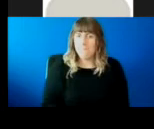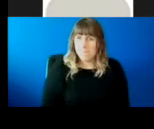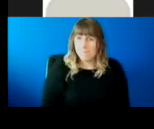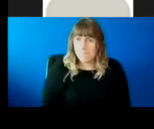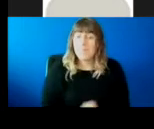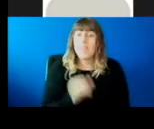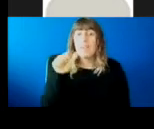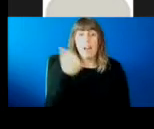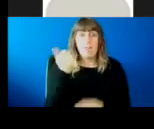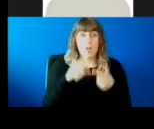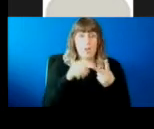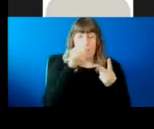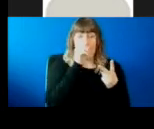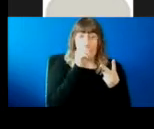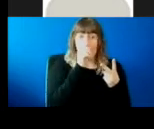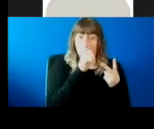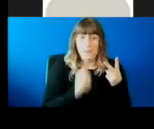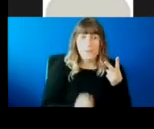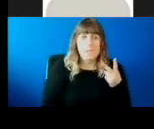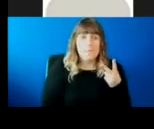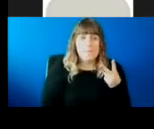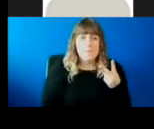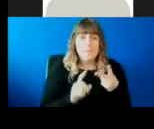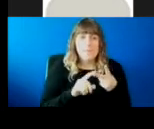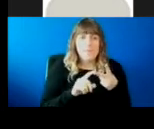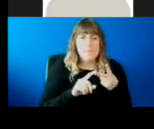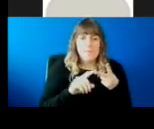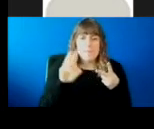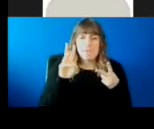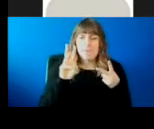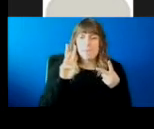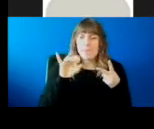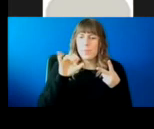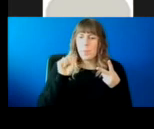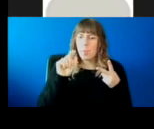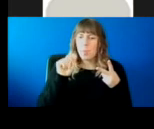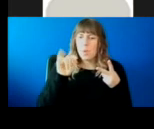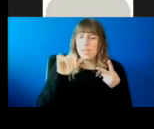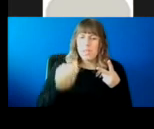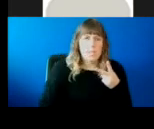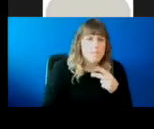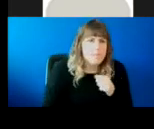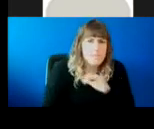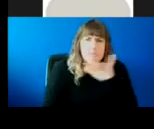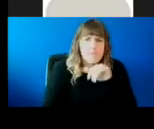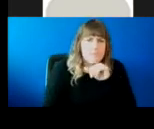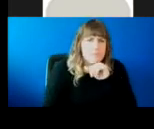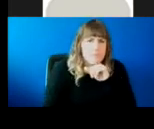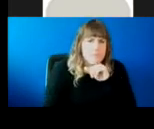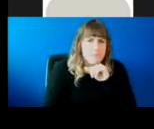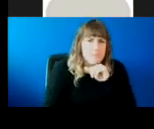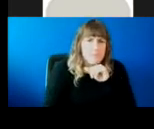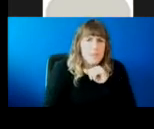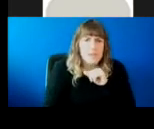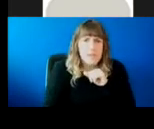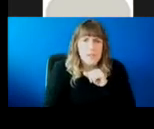Another tool that we've discovered recently is Wistia, which has, Wistia is kind of like, I don't know if you're familiar